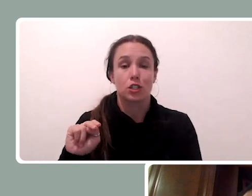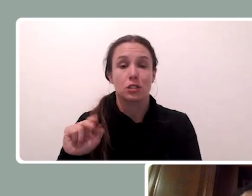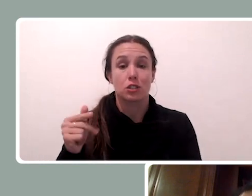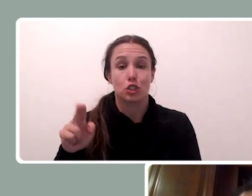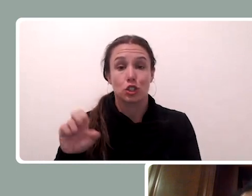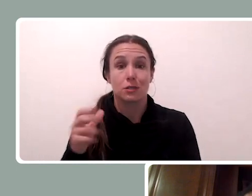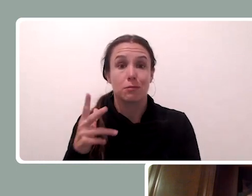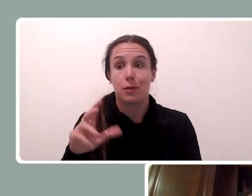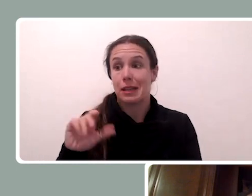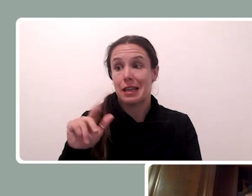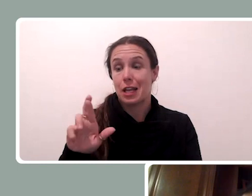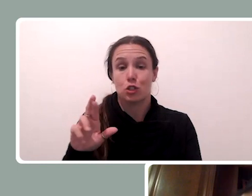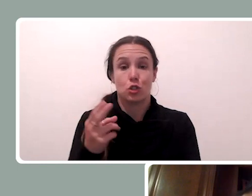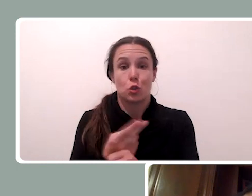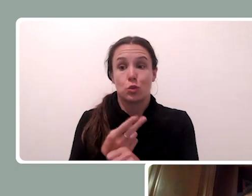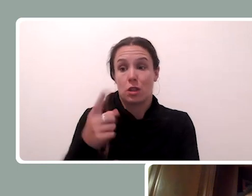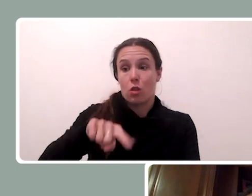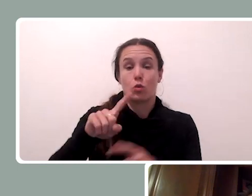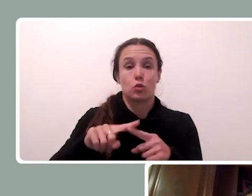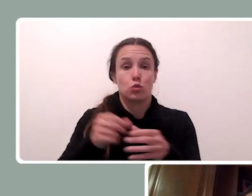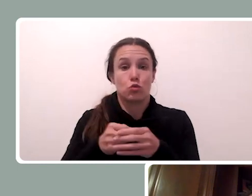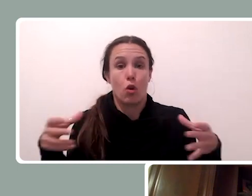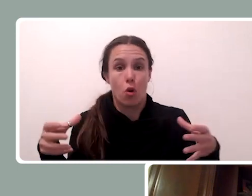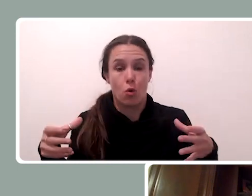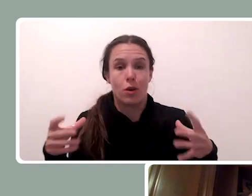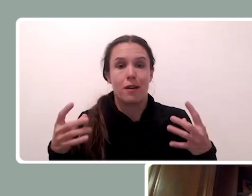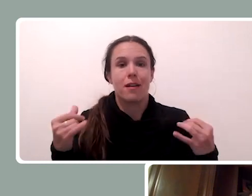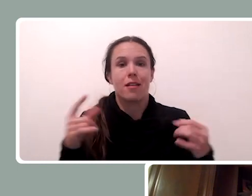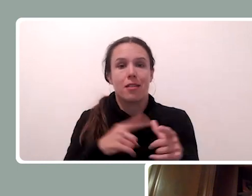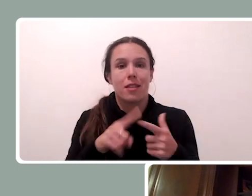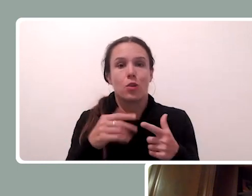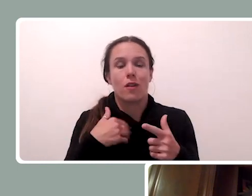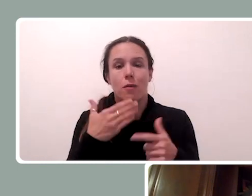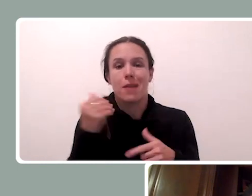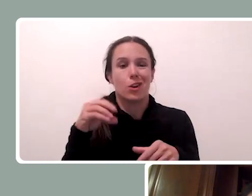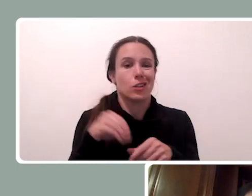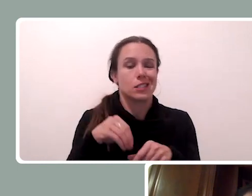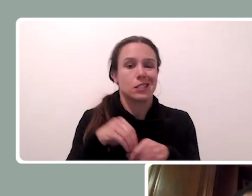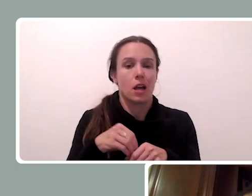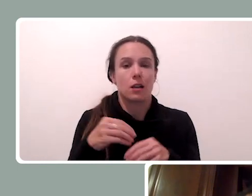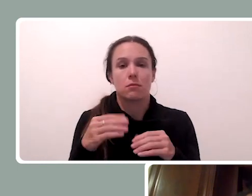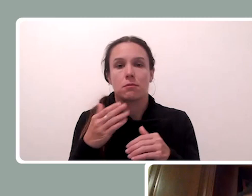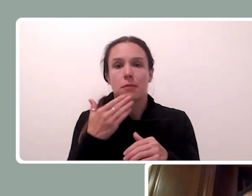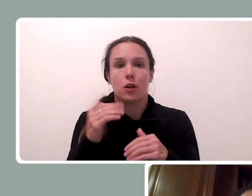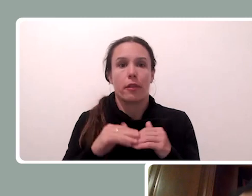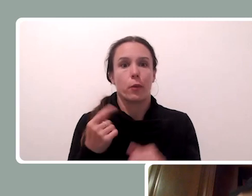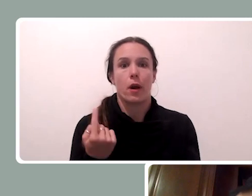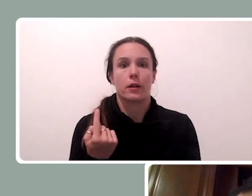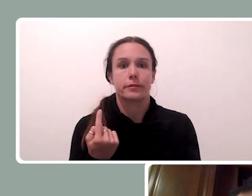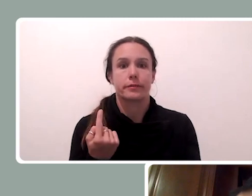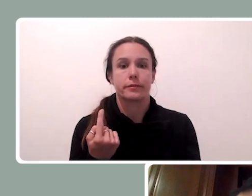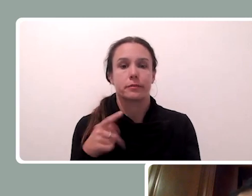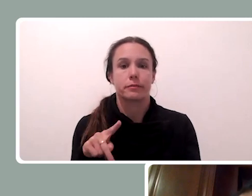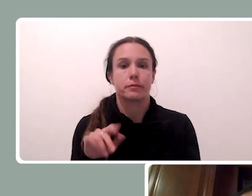to grow. So the better you get a better insight than just getting insight from just from